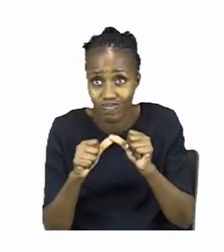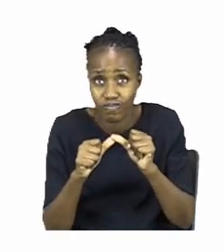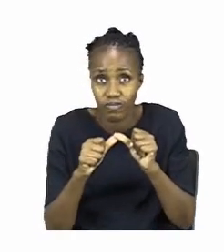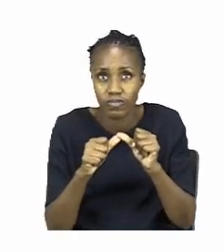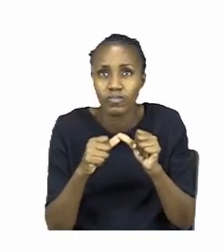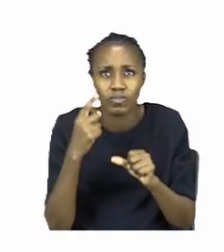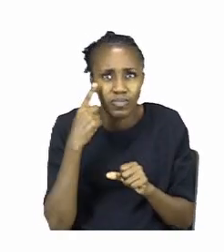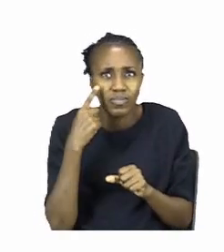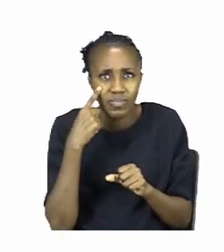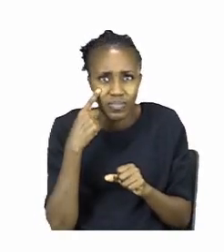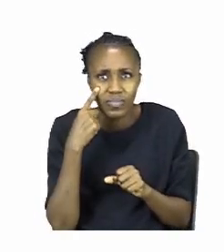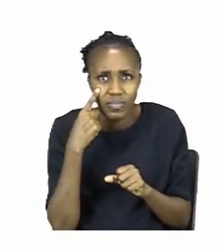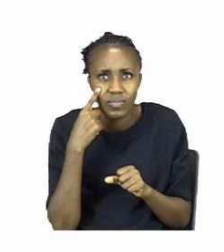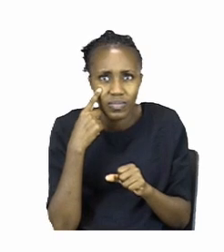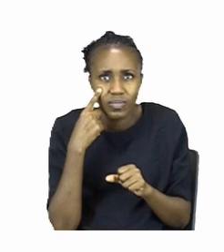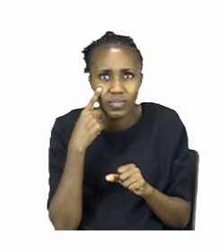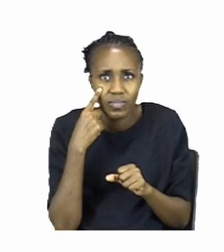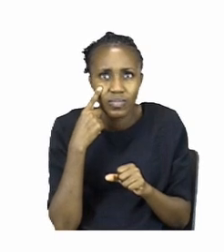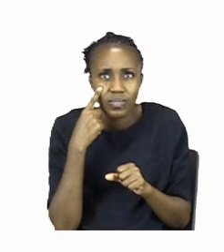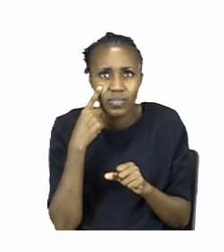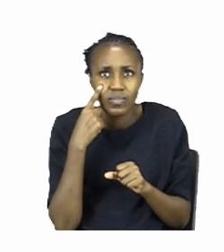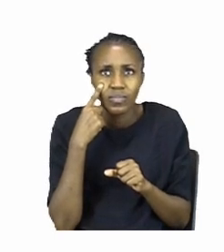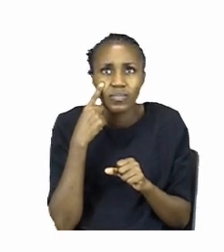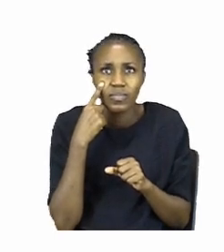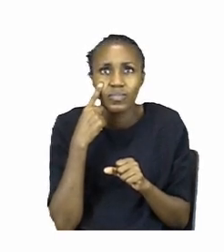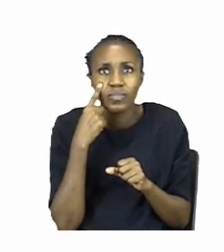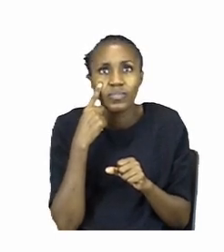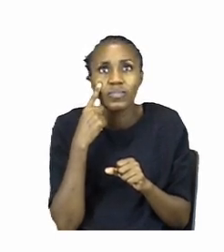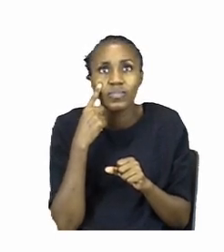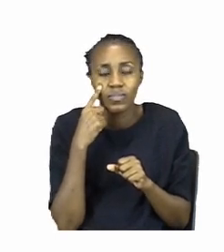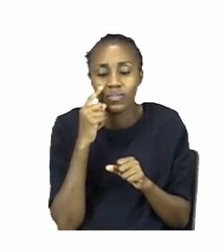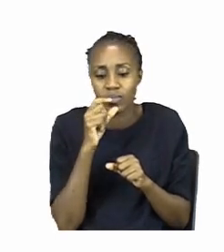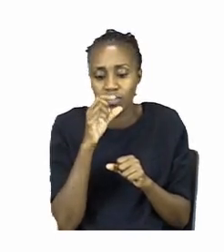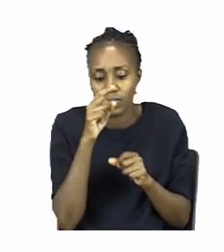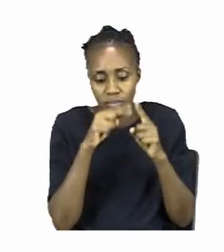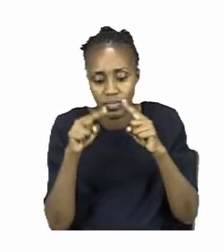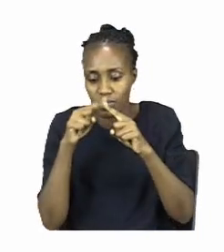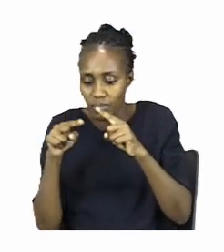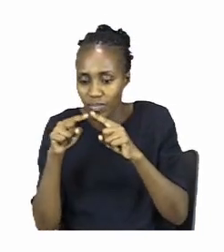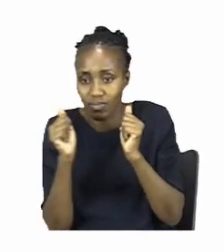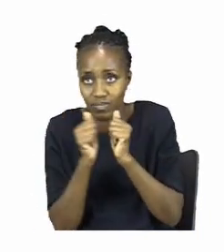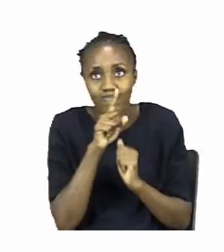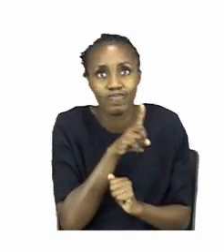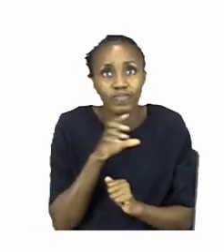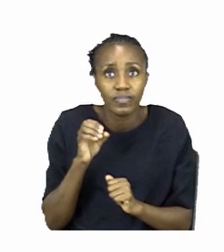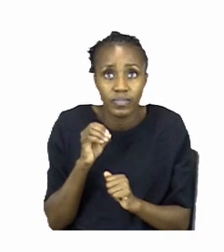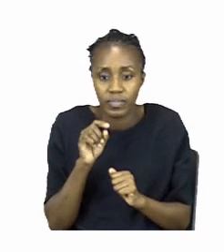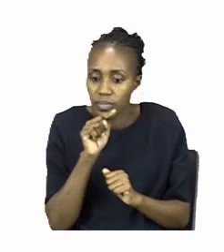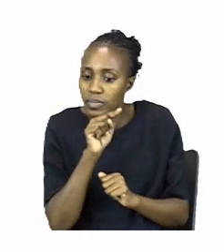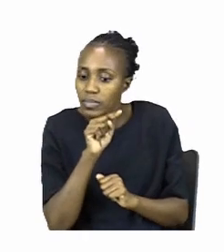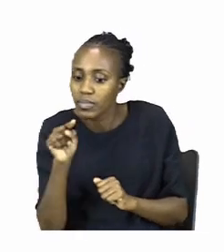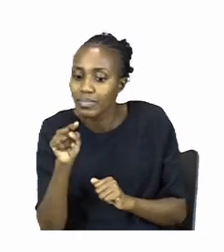you will see that it also adds up to 10. And then it says in the little sentence, there